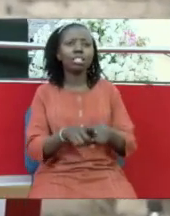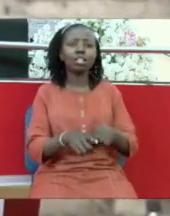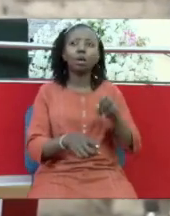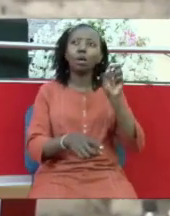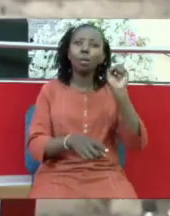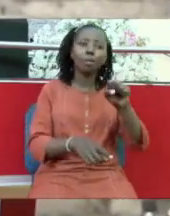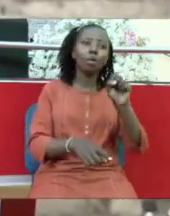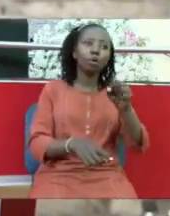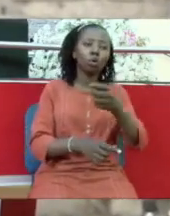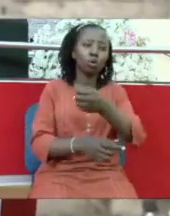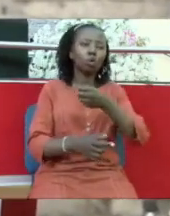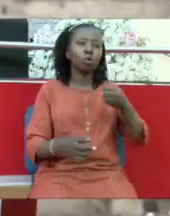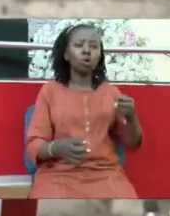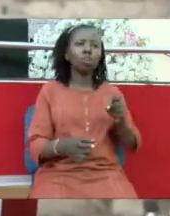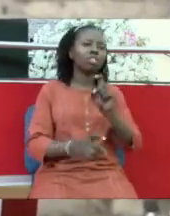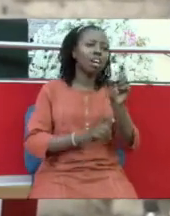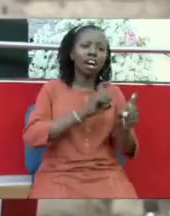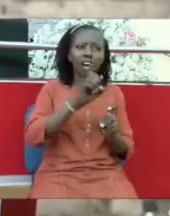and ask questions.